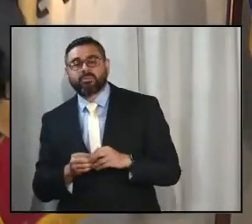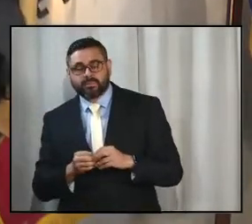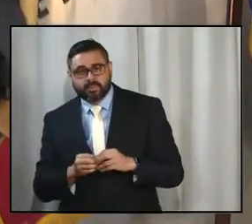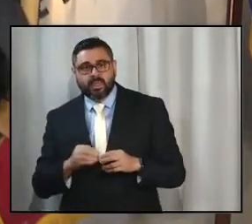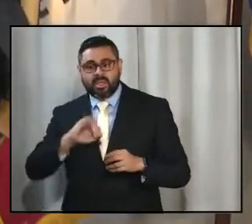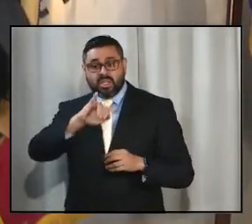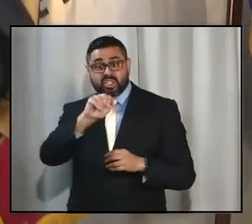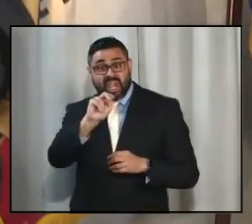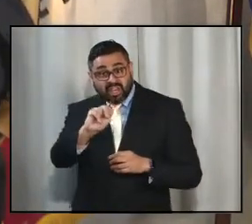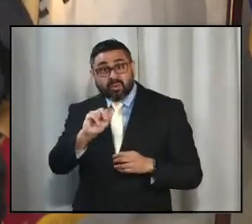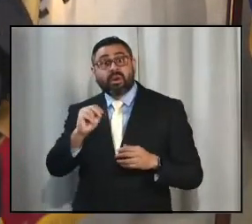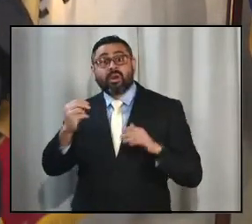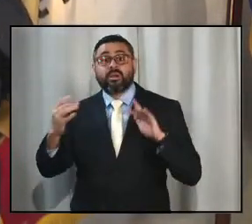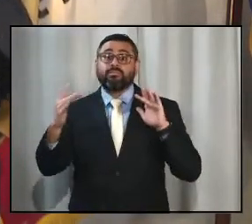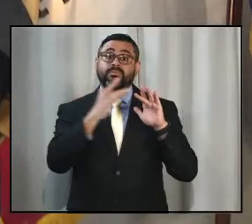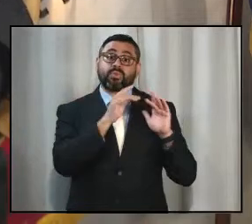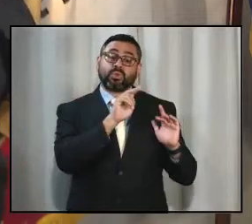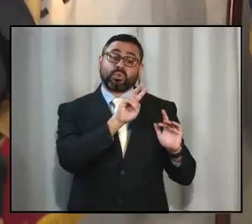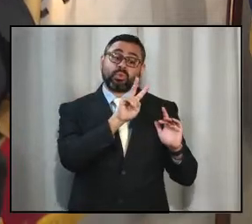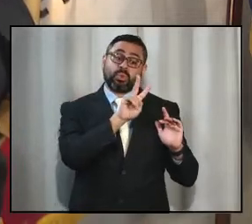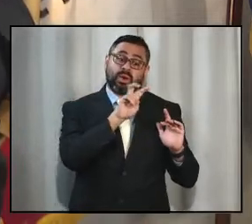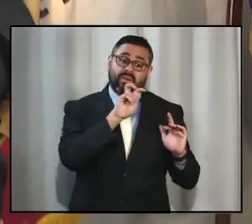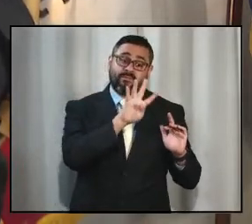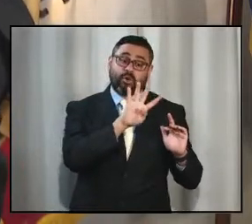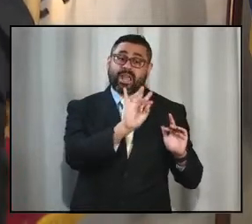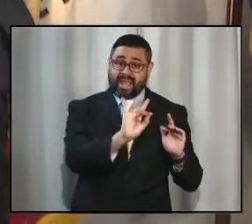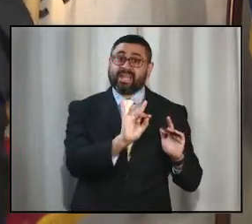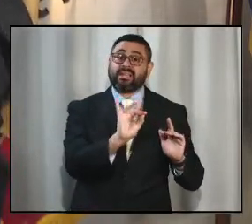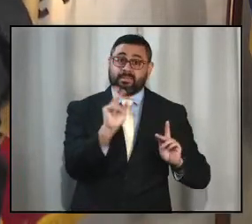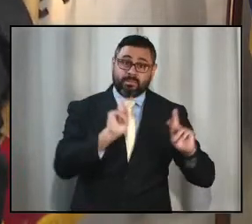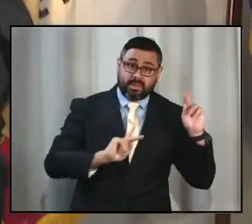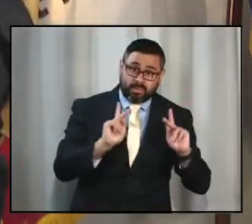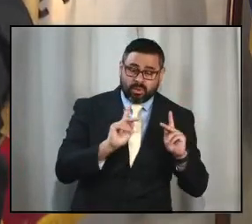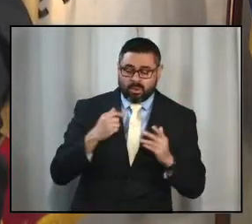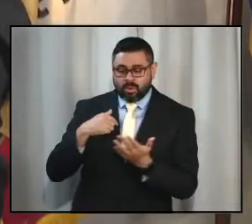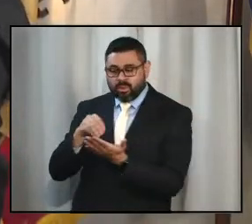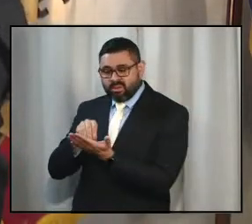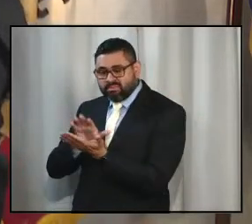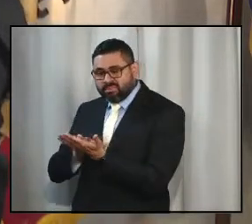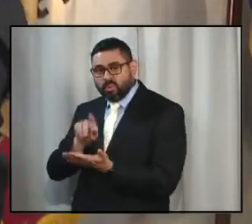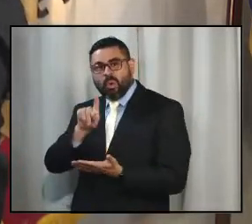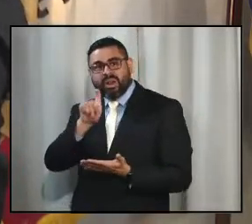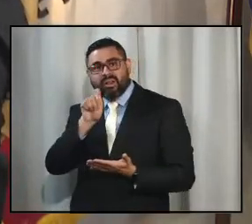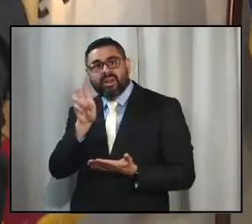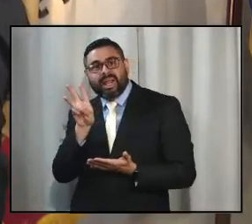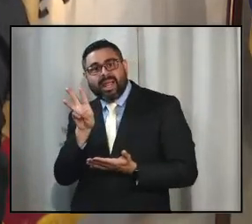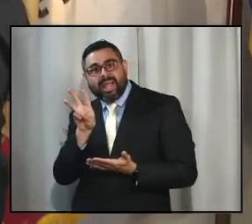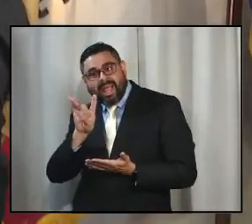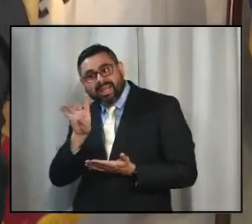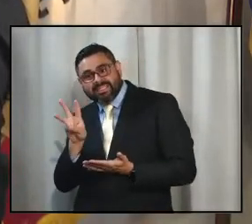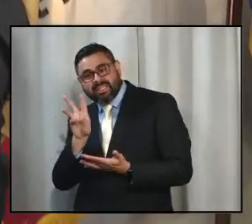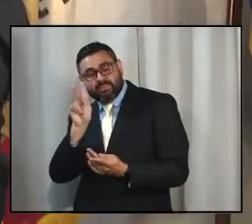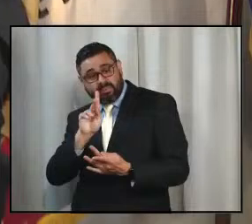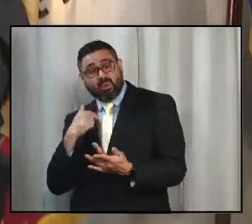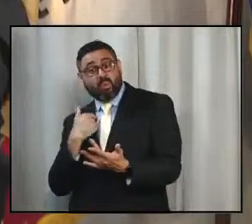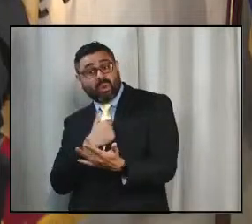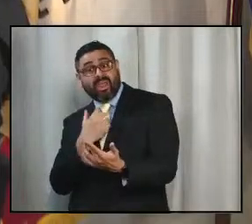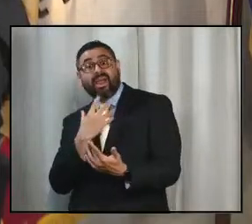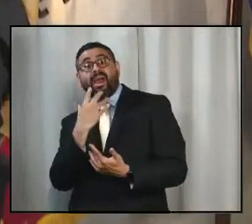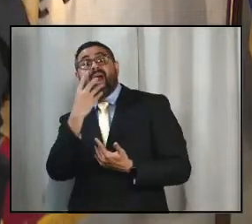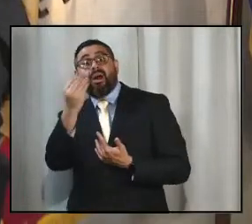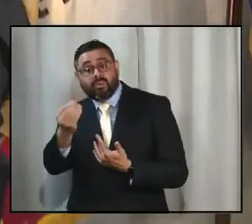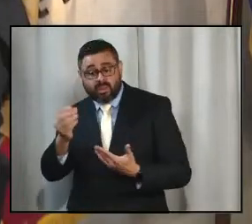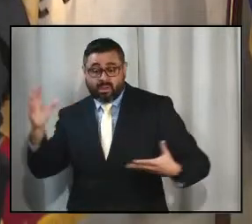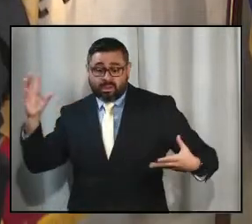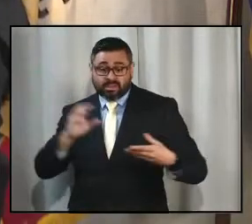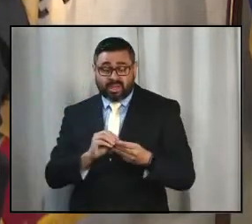received 248 requests for outreach. We recorded 186 outreach contacts. That's 166